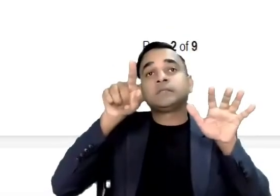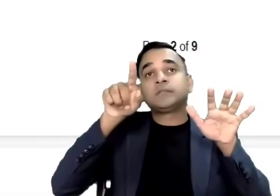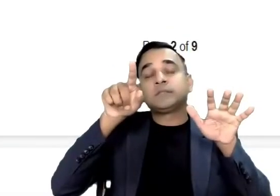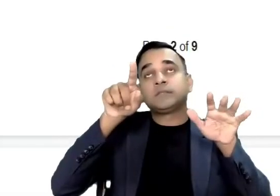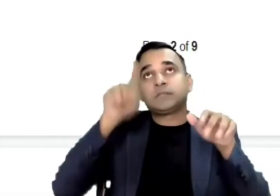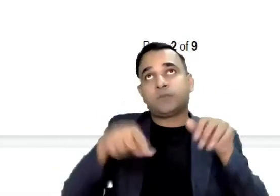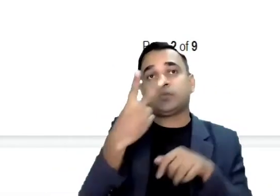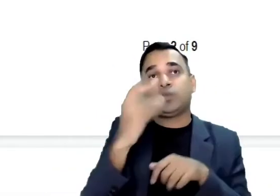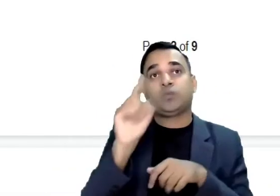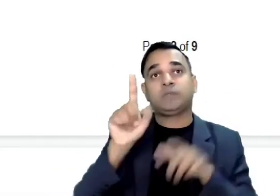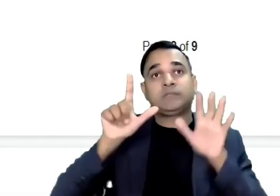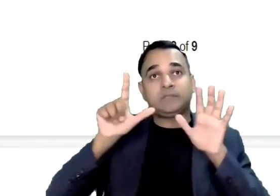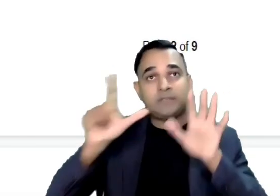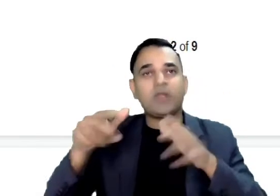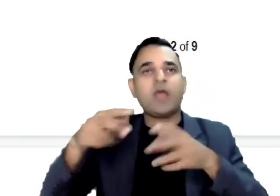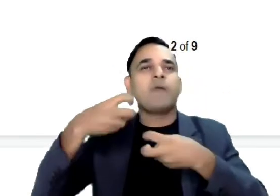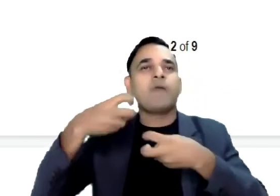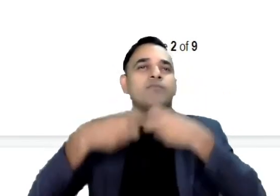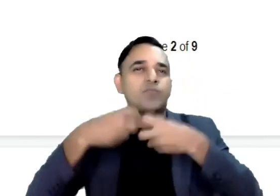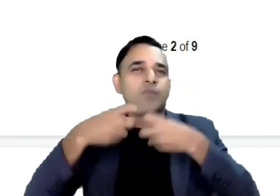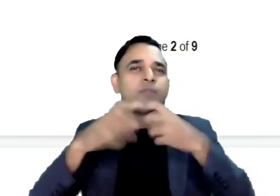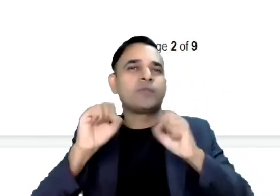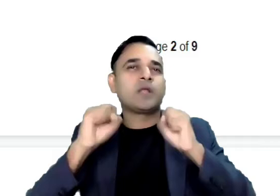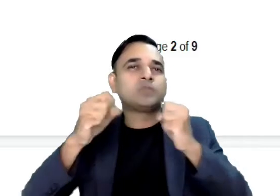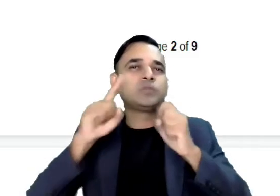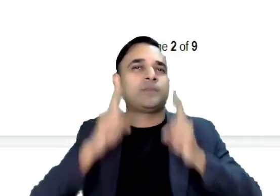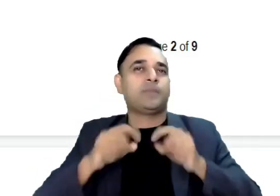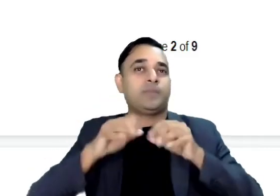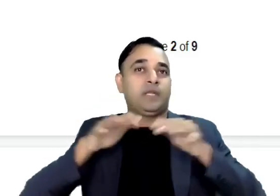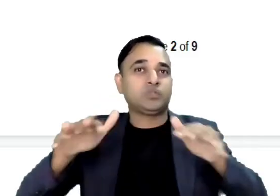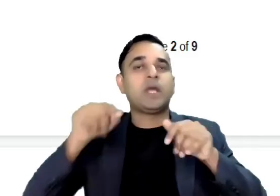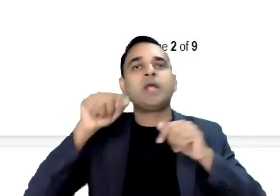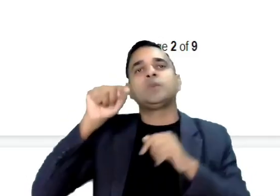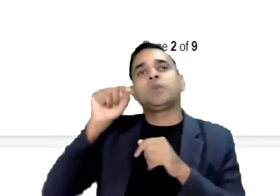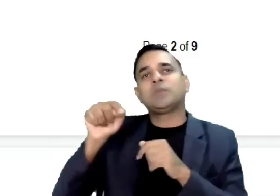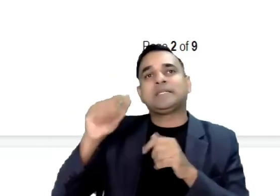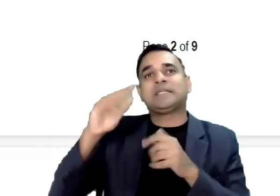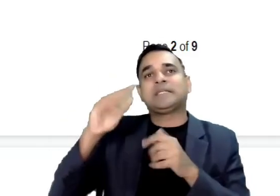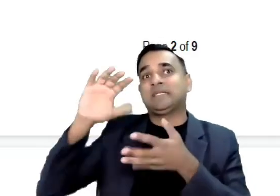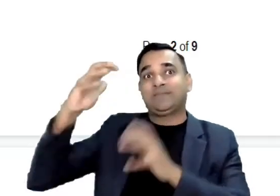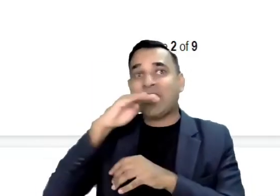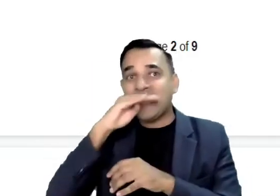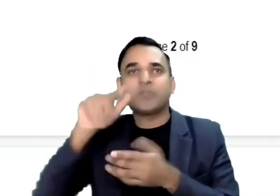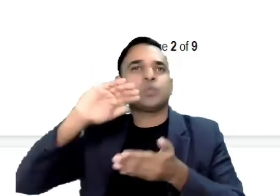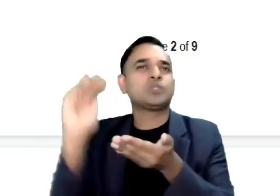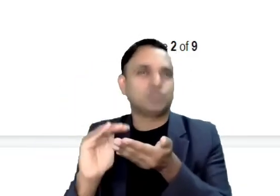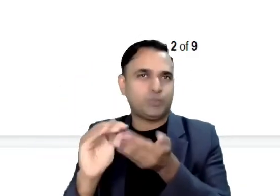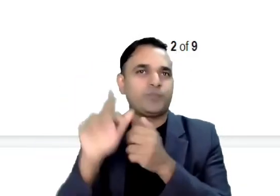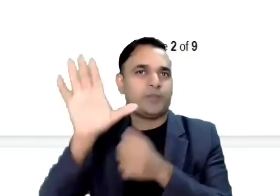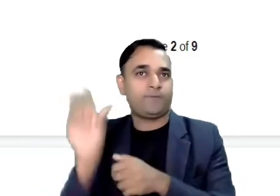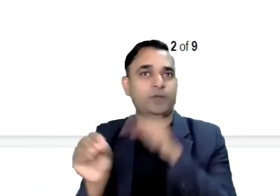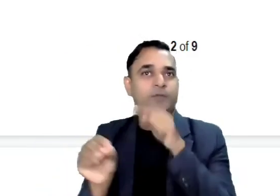Further, recall the decision of the 3rd ordinary session of the Specialized Technical Committee on Agriculture, Rural